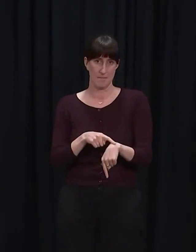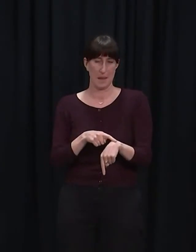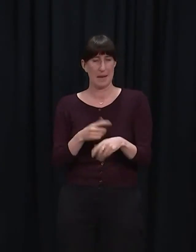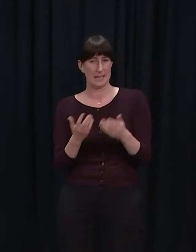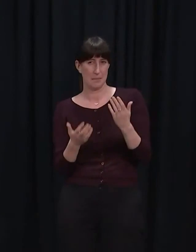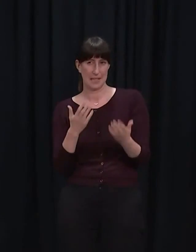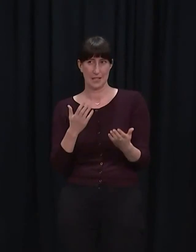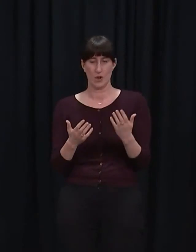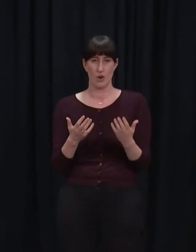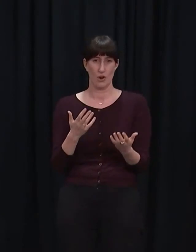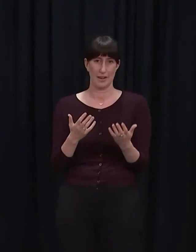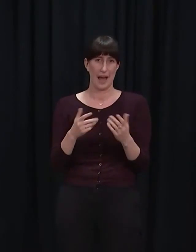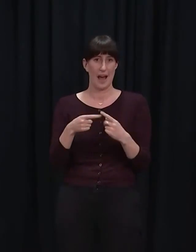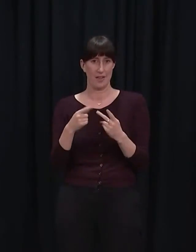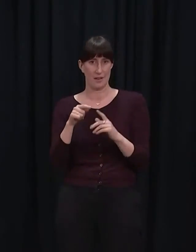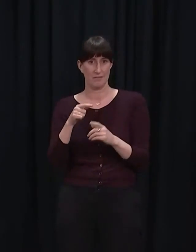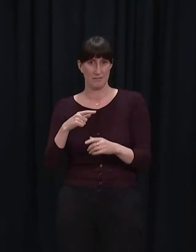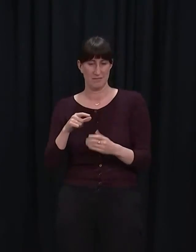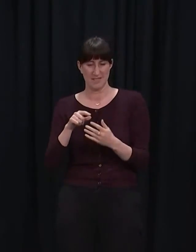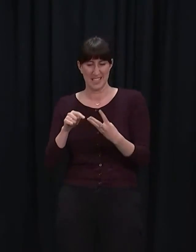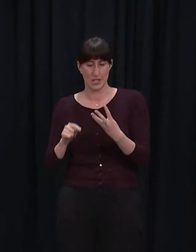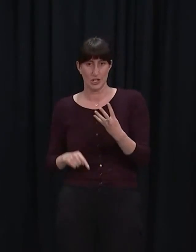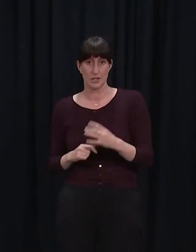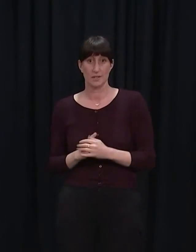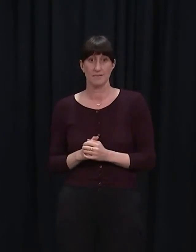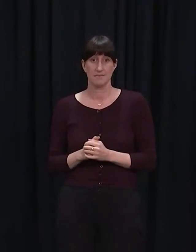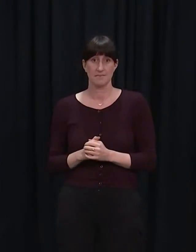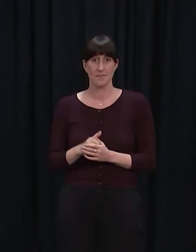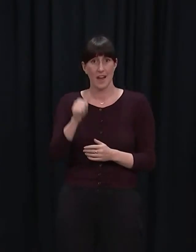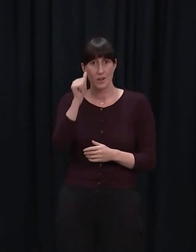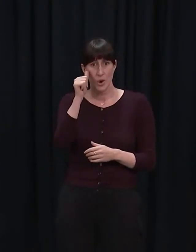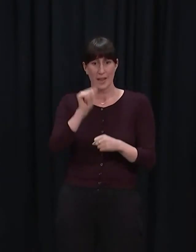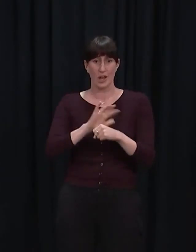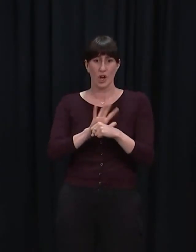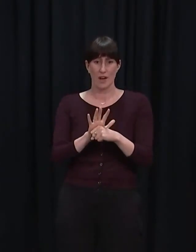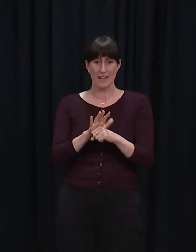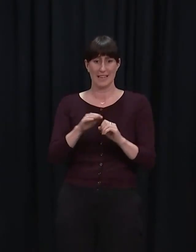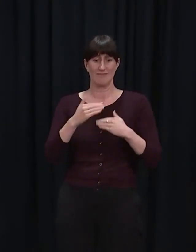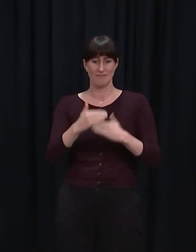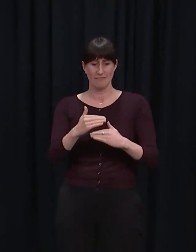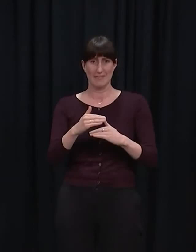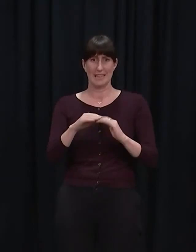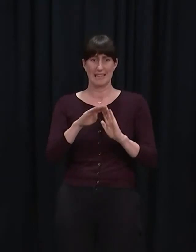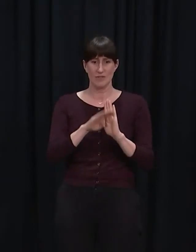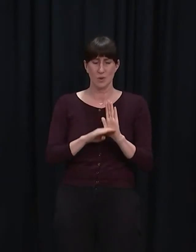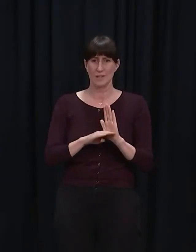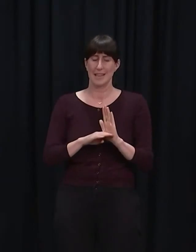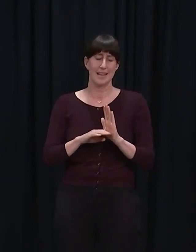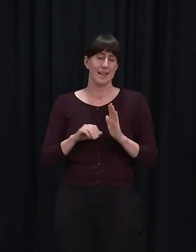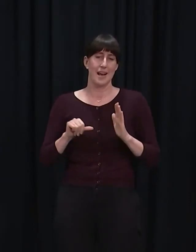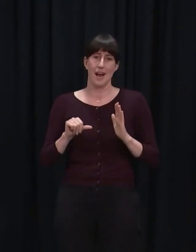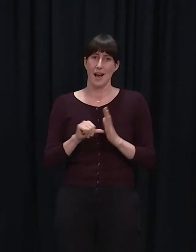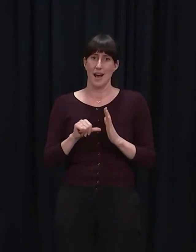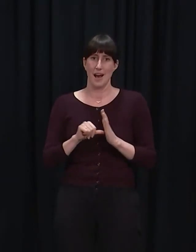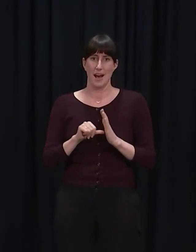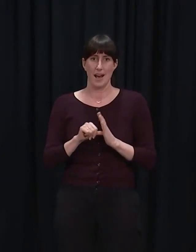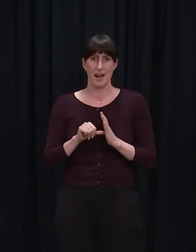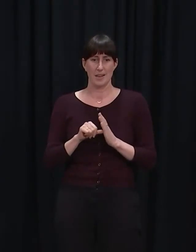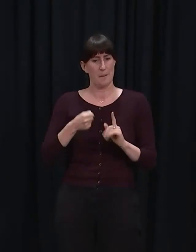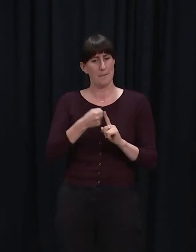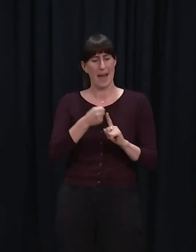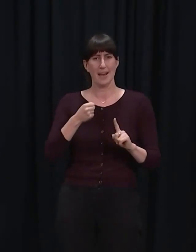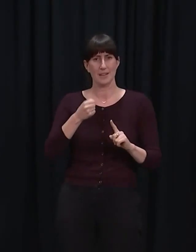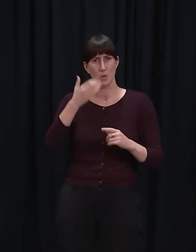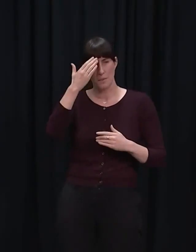that ongoing COVID-19 restrictions have been challenging on people's social, physical and emotional well-being, and getting back to school will have a positive impact on